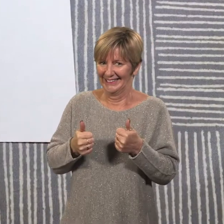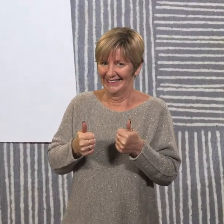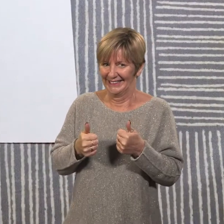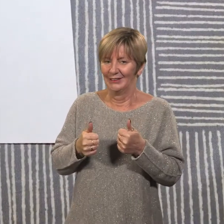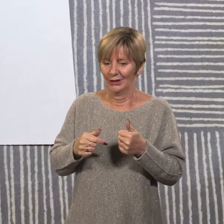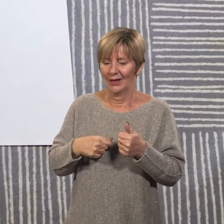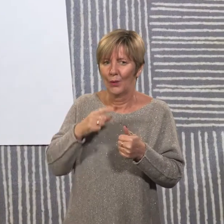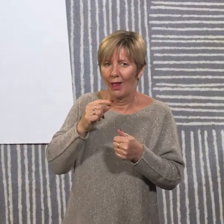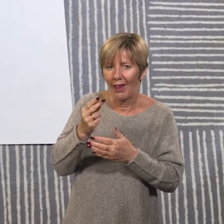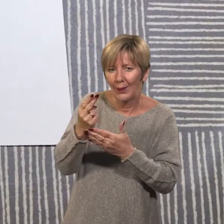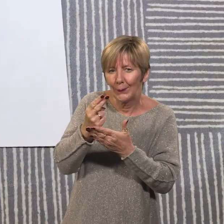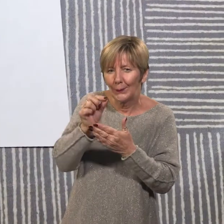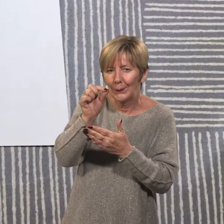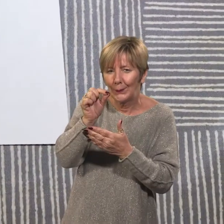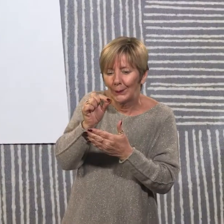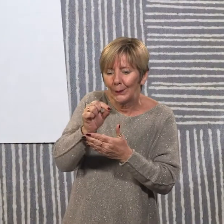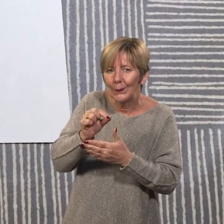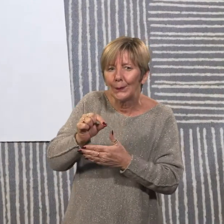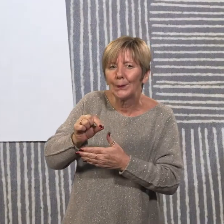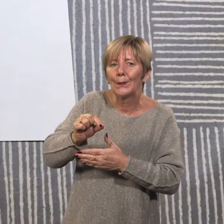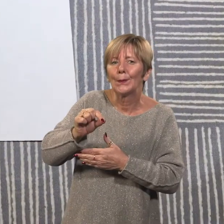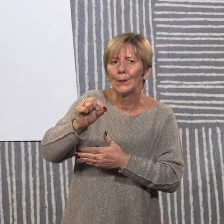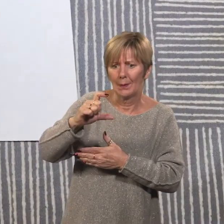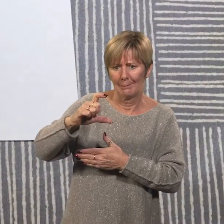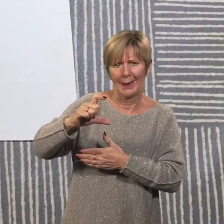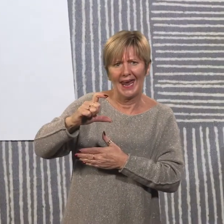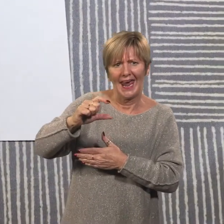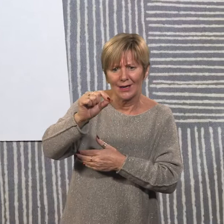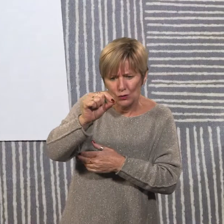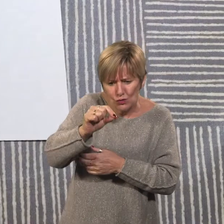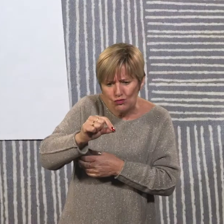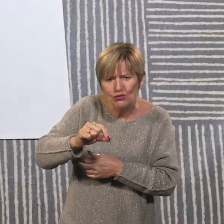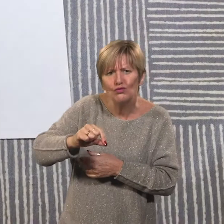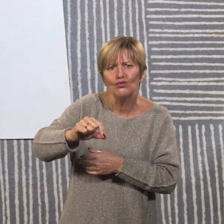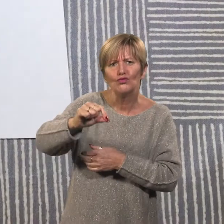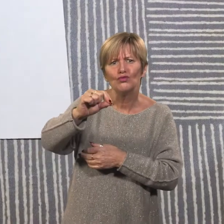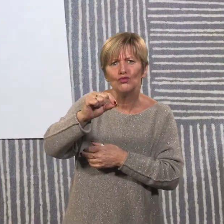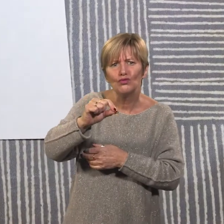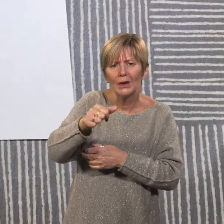So for one leg, we'll draw the top of his leg, which is a longer tube shape.